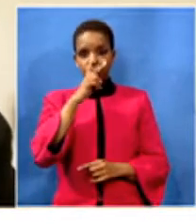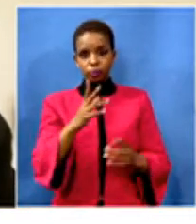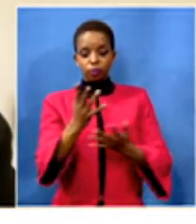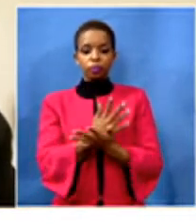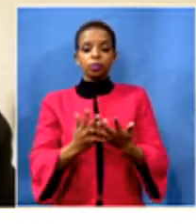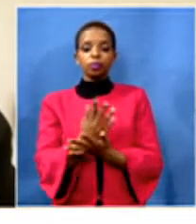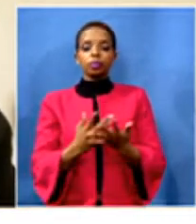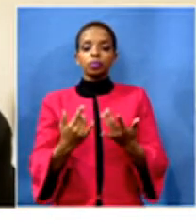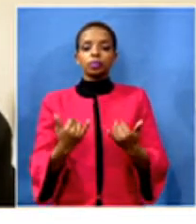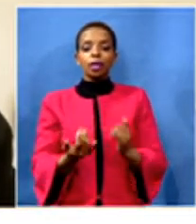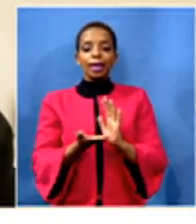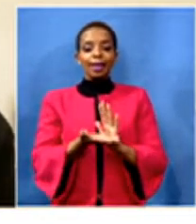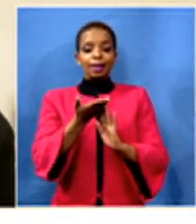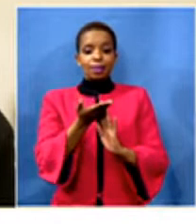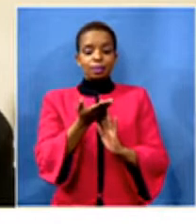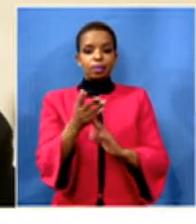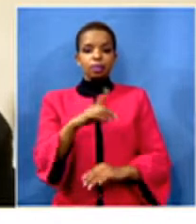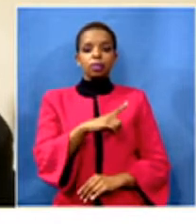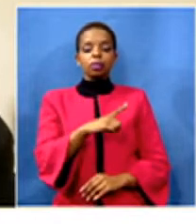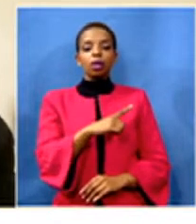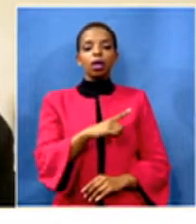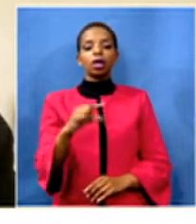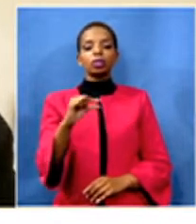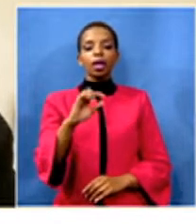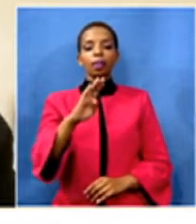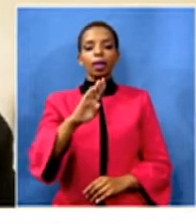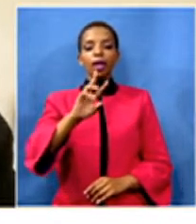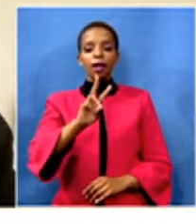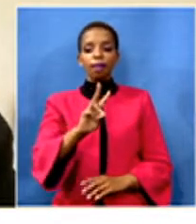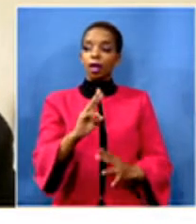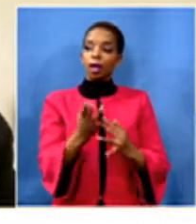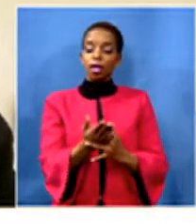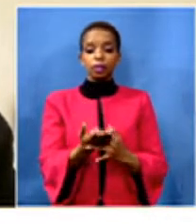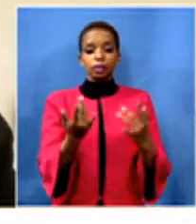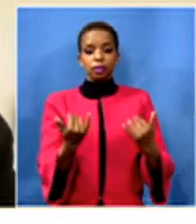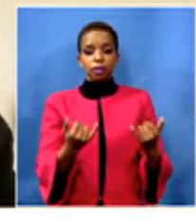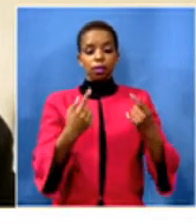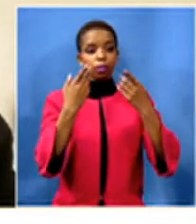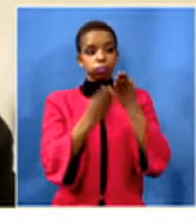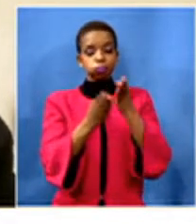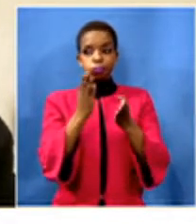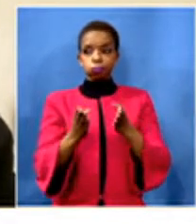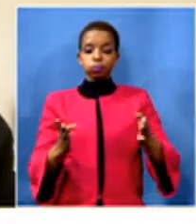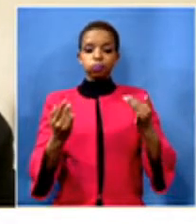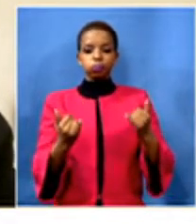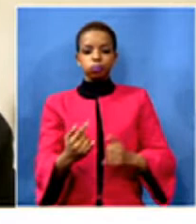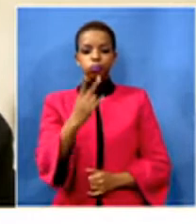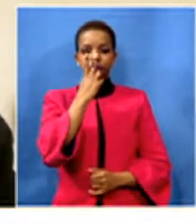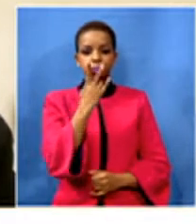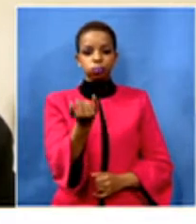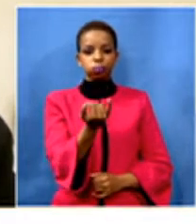lockdown of gender-based violence cases that are being reported. How is it looking like right now? I